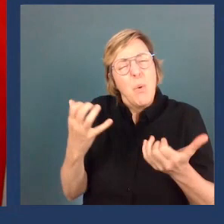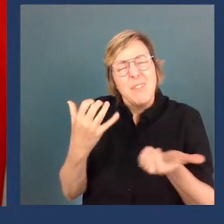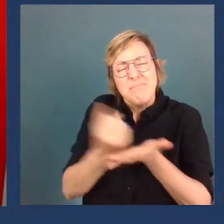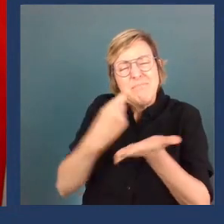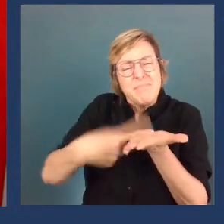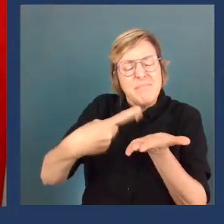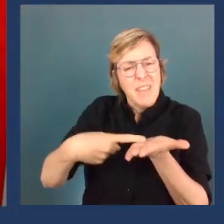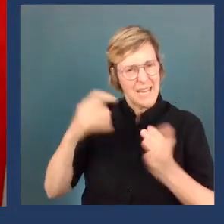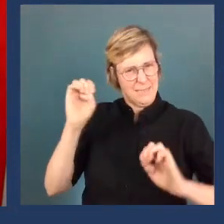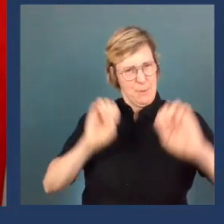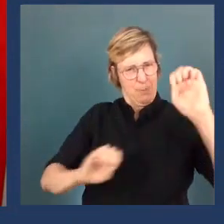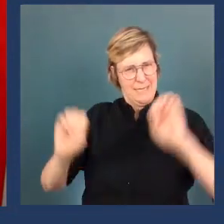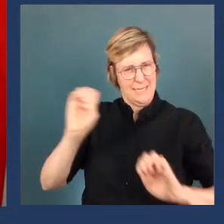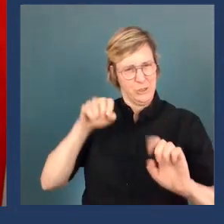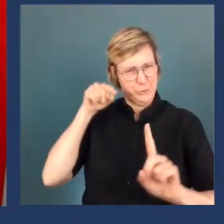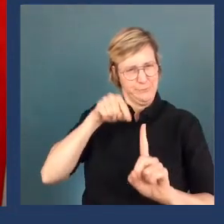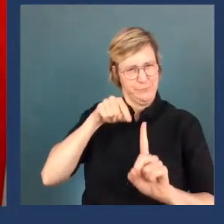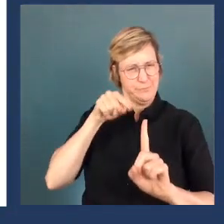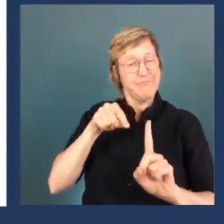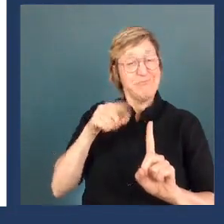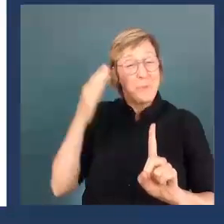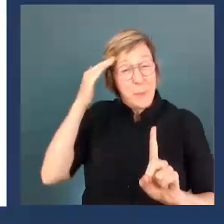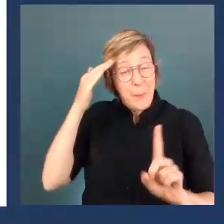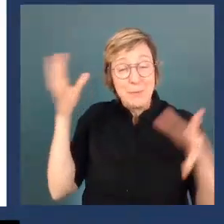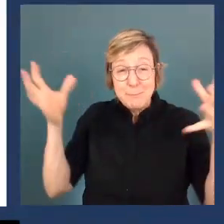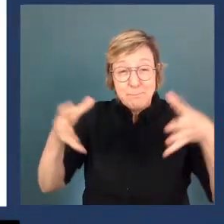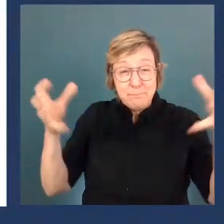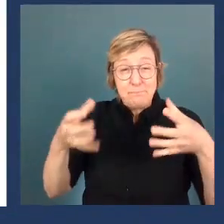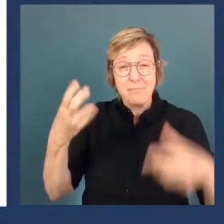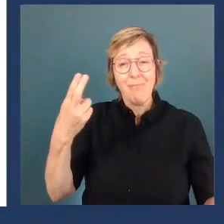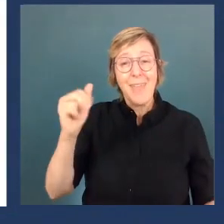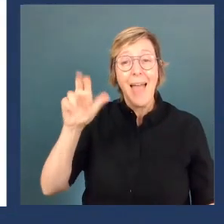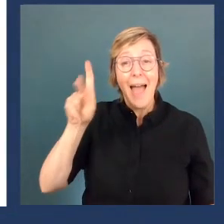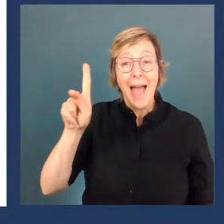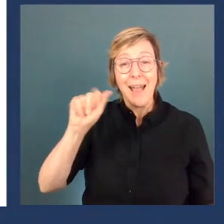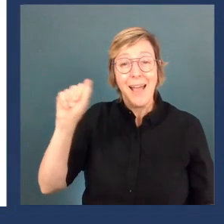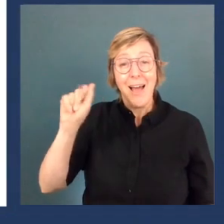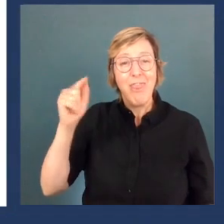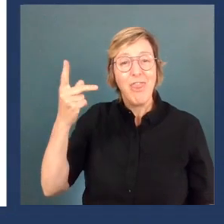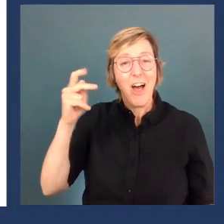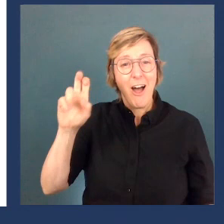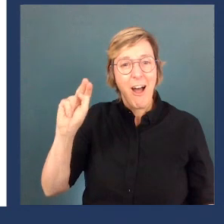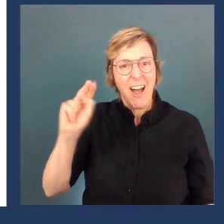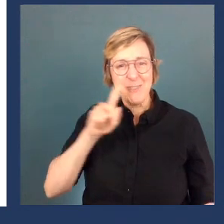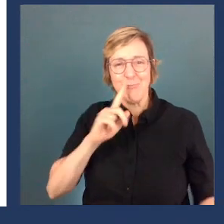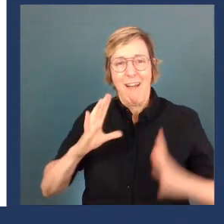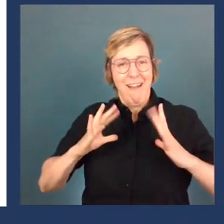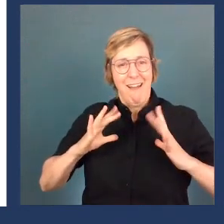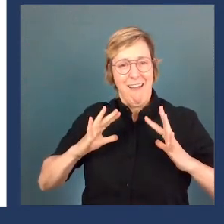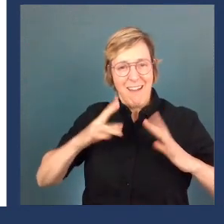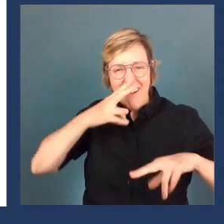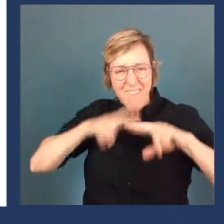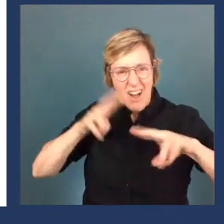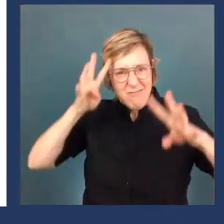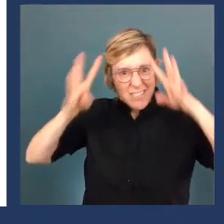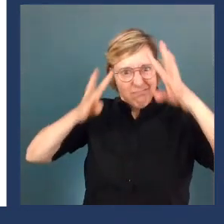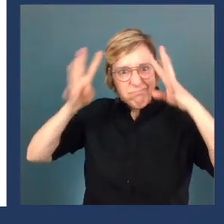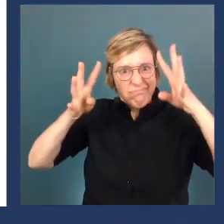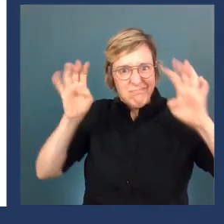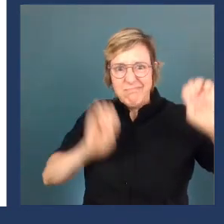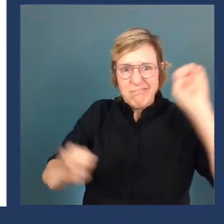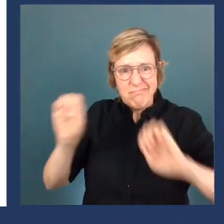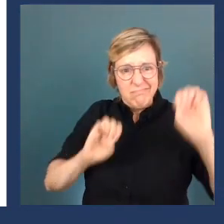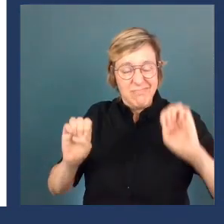mentioned. Hackathons are a playground for experimentation and innovation. For 3 days each summer,